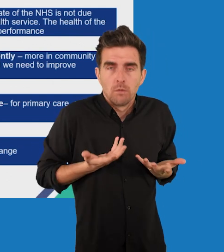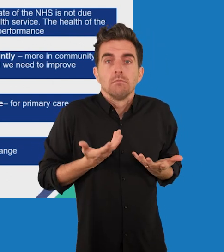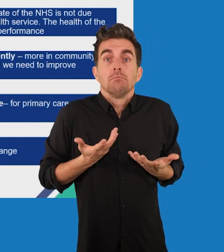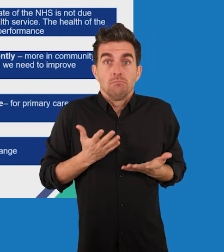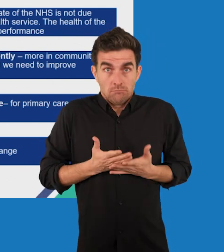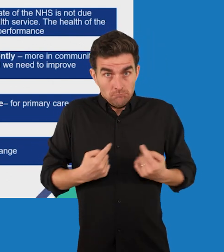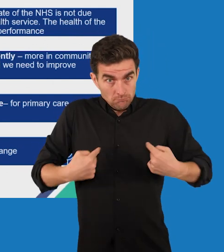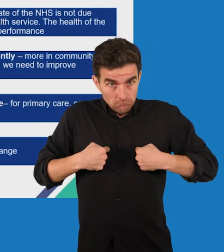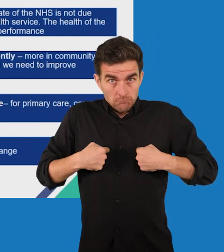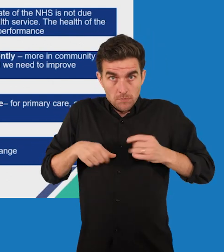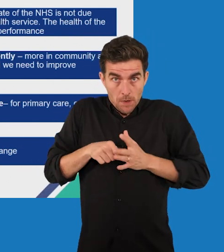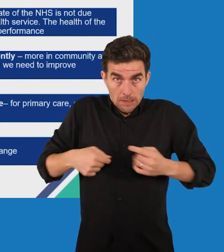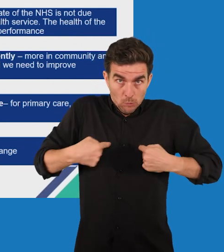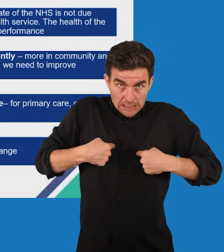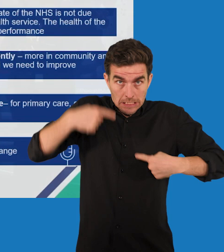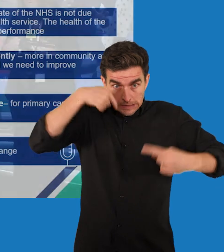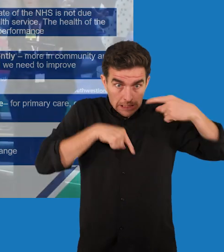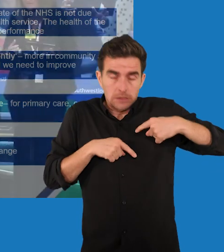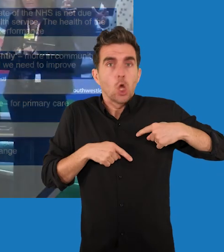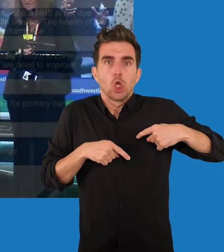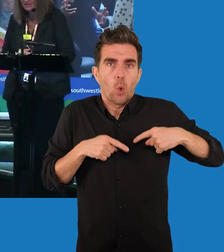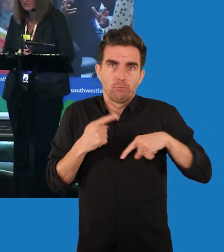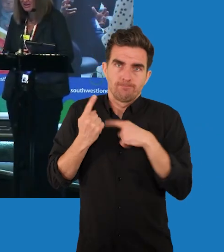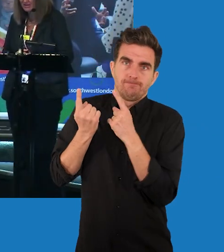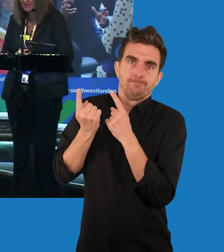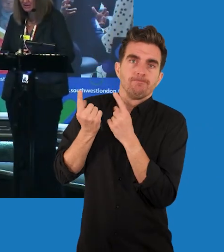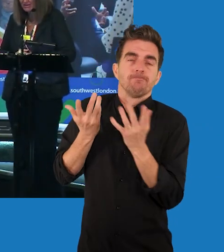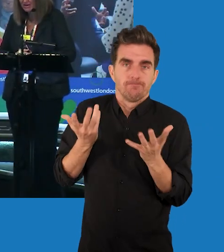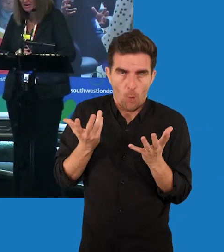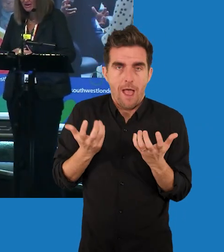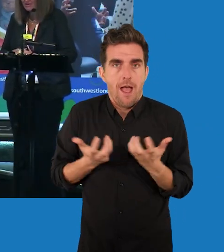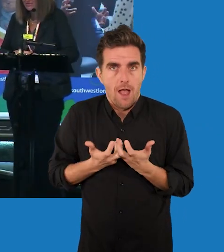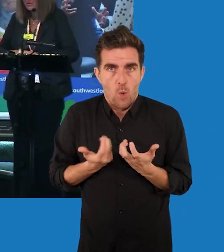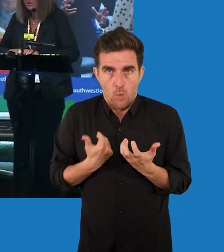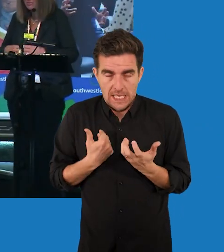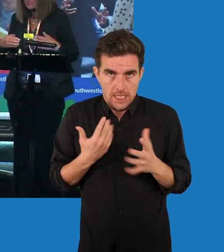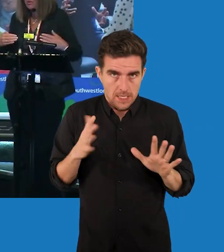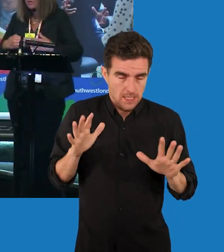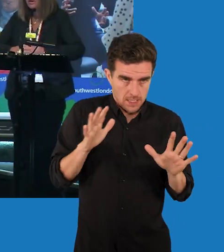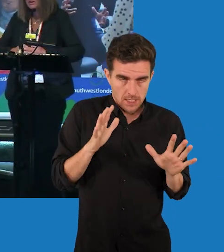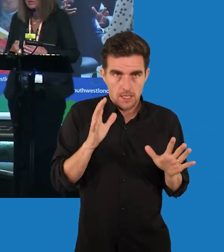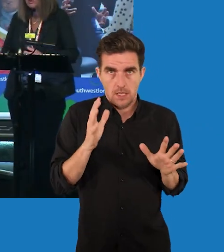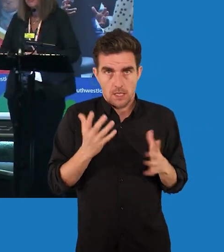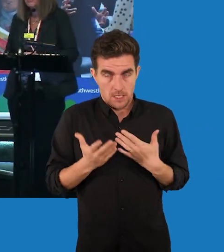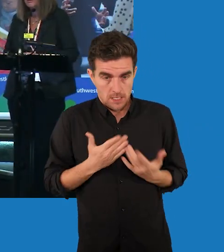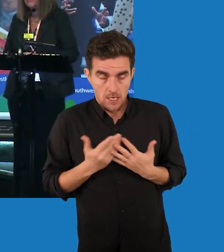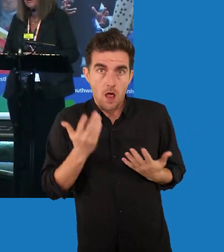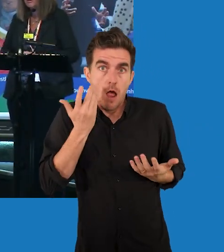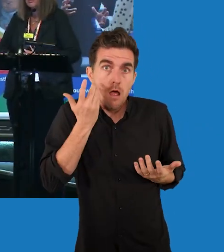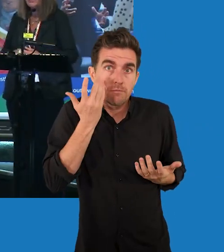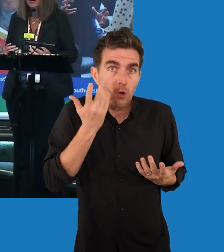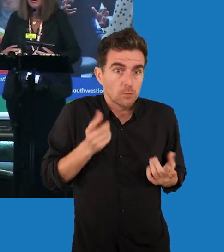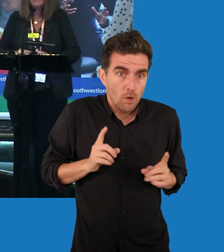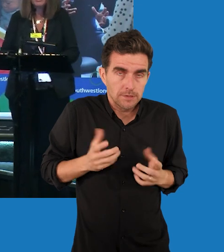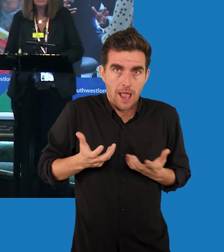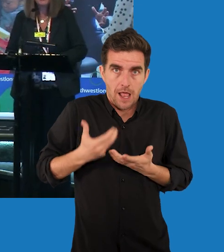that are not directly within our control, but there are also some things that we are dealing with that we may be able to control in the future,